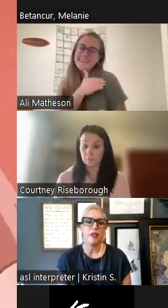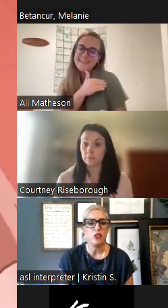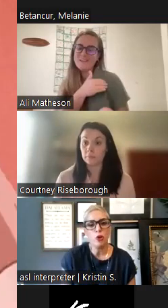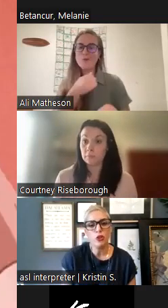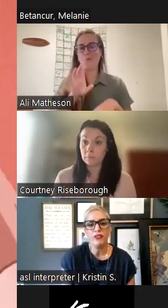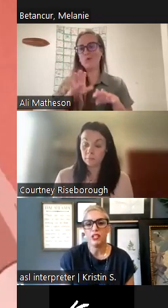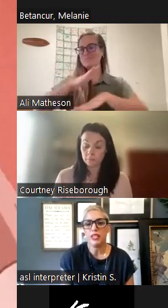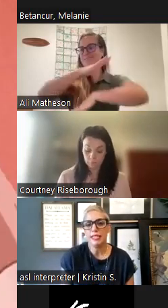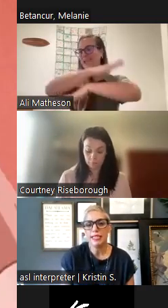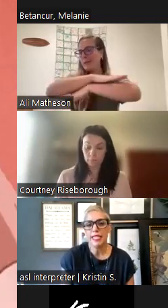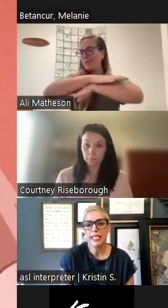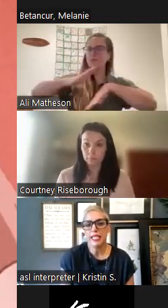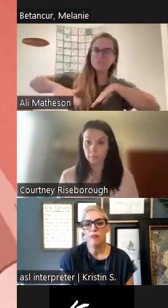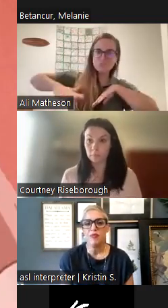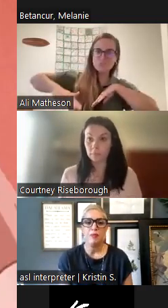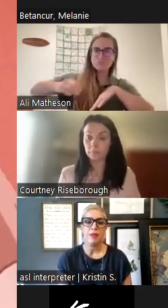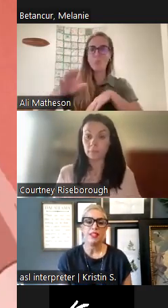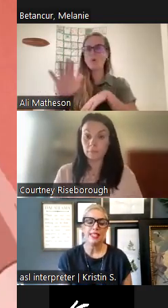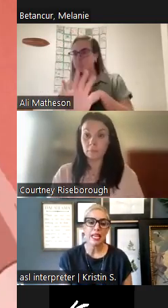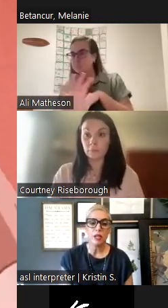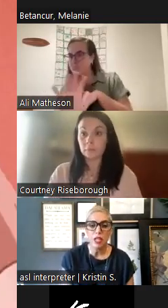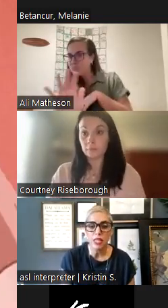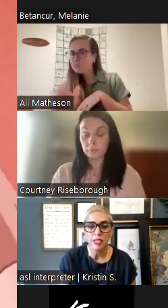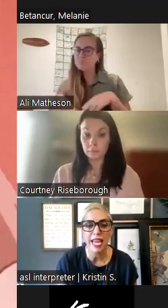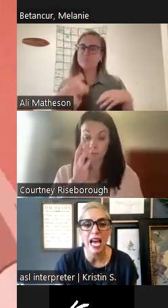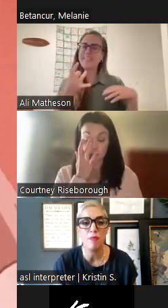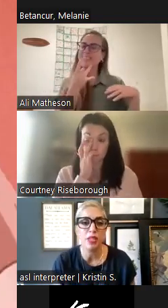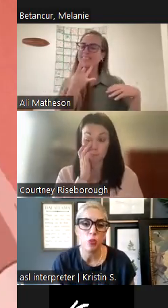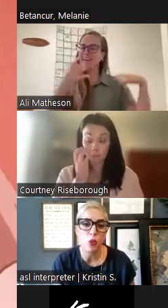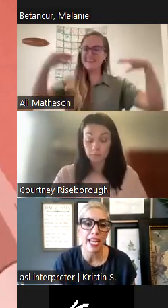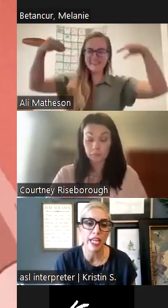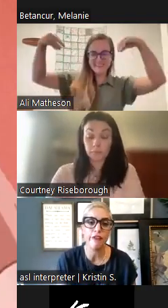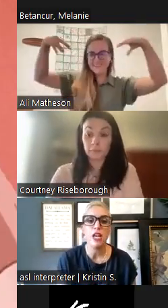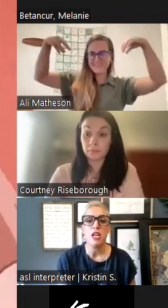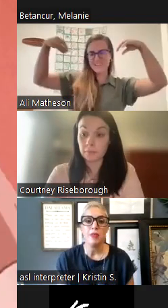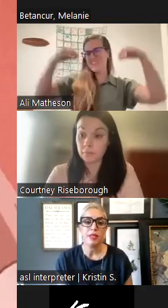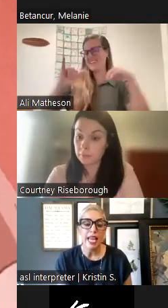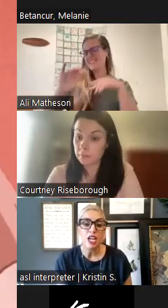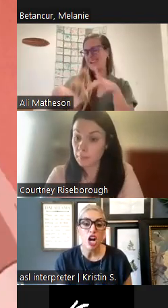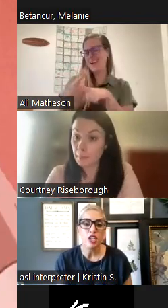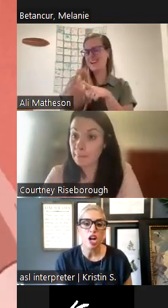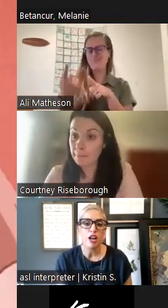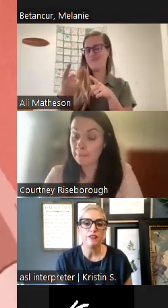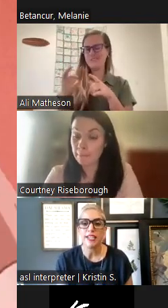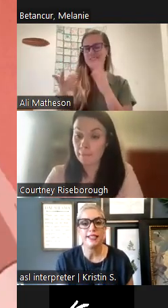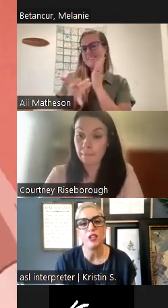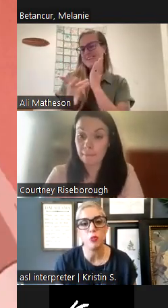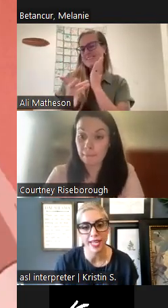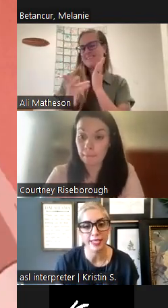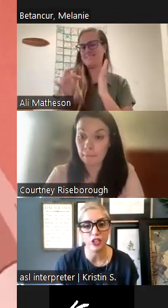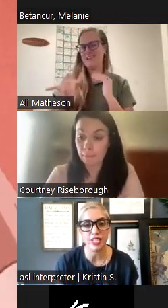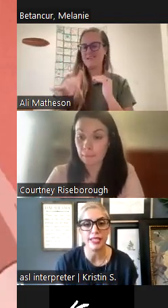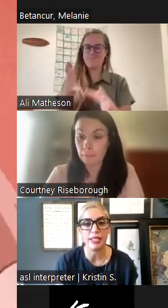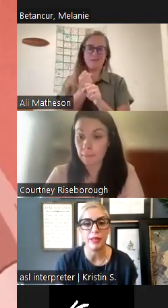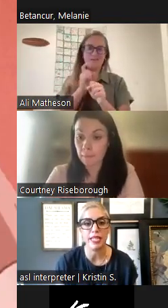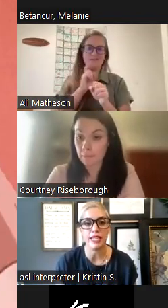knock them on the shoulder very lightly, maybe on the table, a little tap, a little wave, maybe a light on and off, like subtle